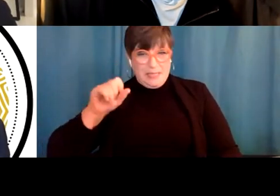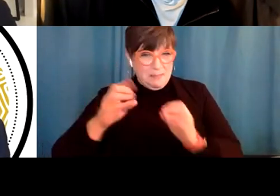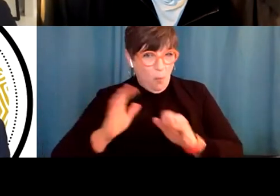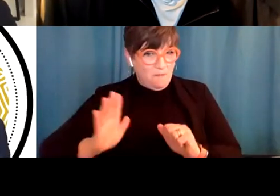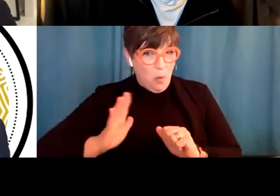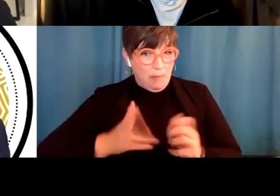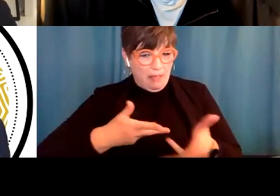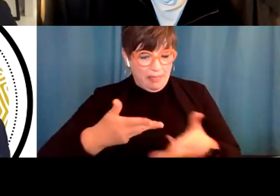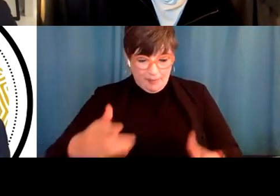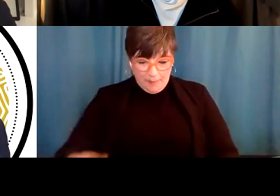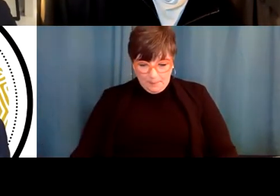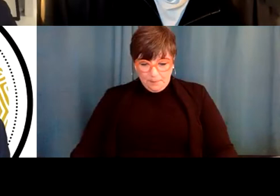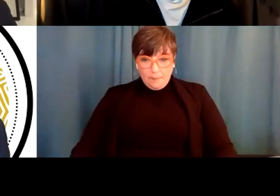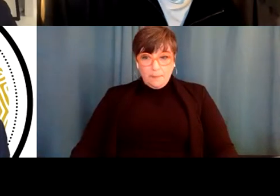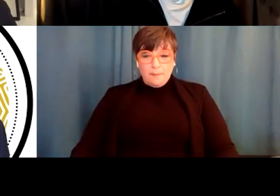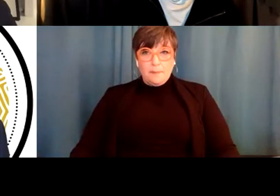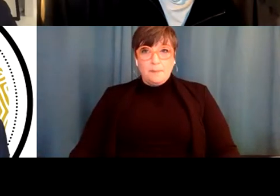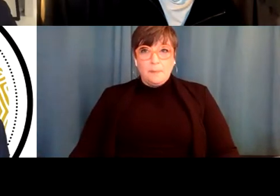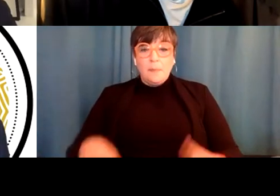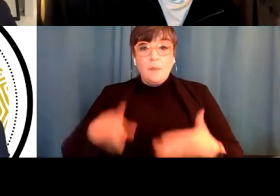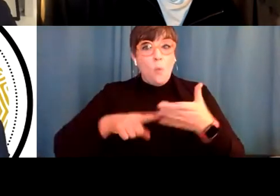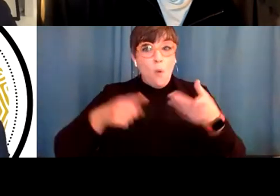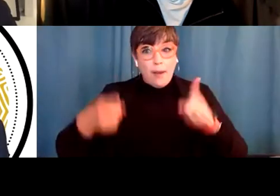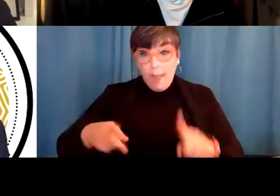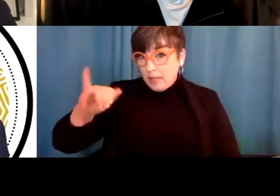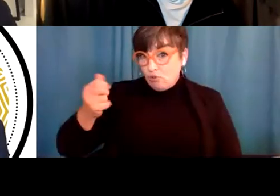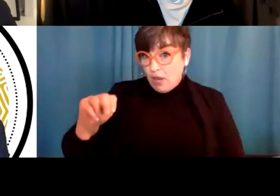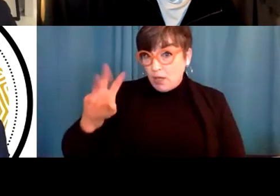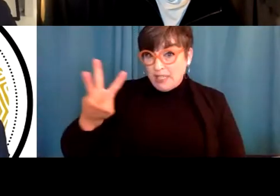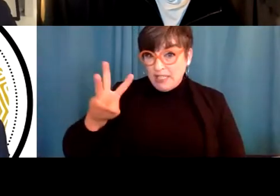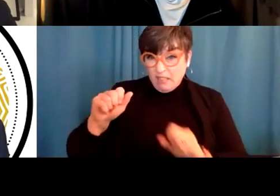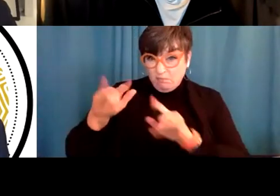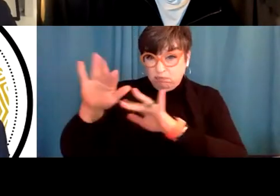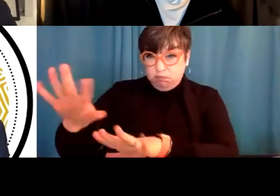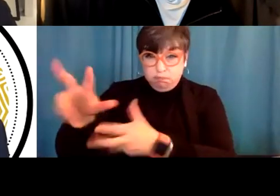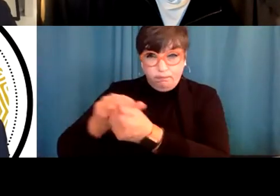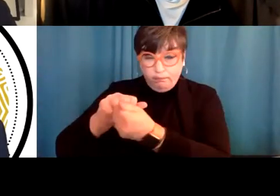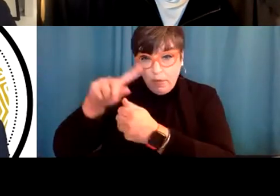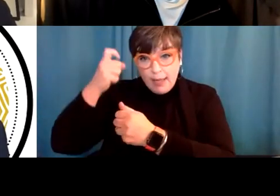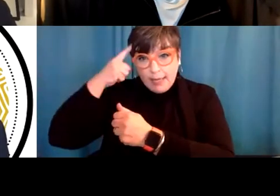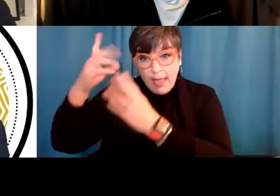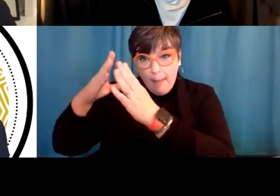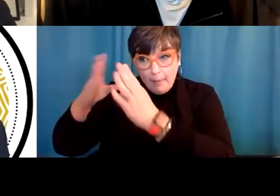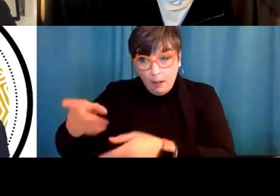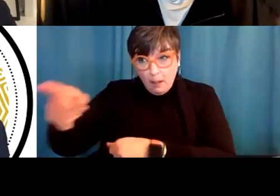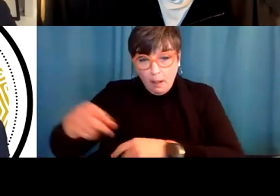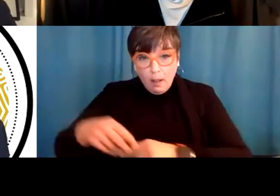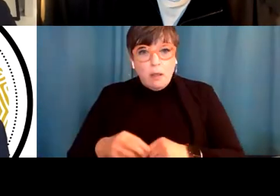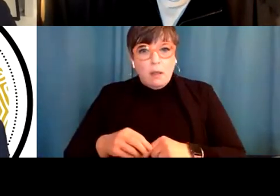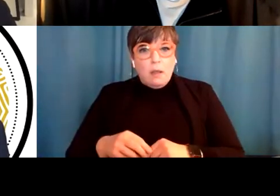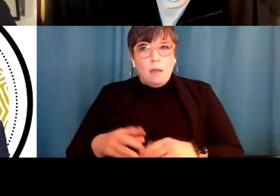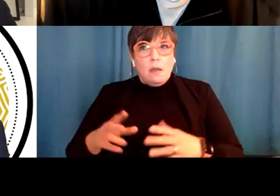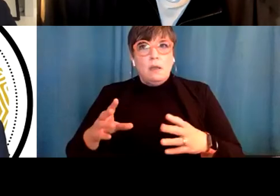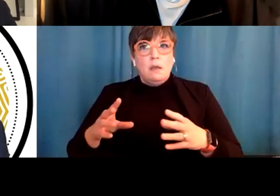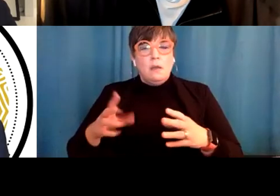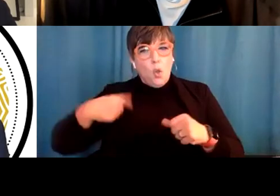6th, the insurrection. We often focus on the symbolic features of the event and much less so on the material. Do